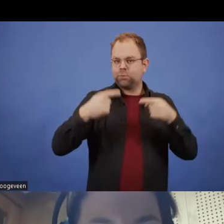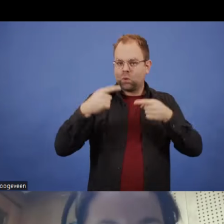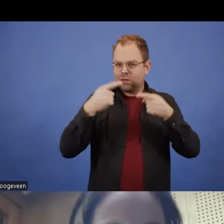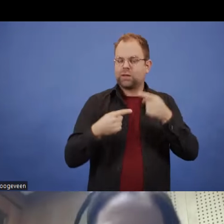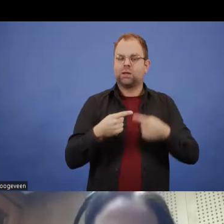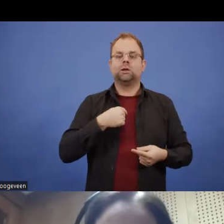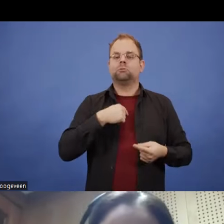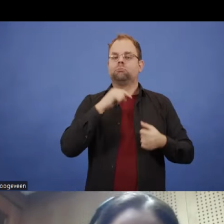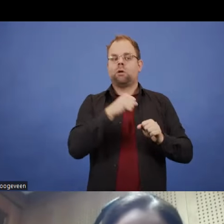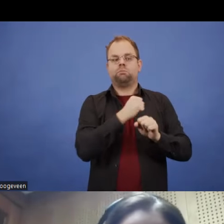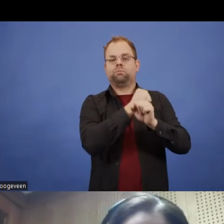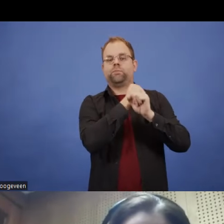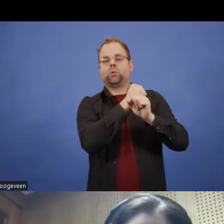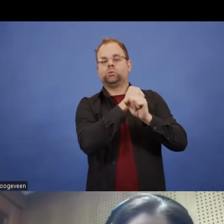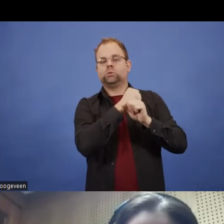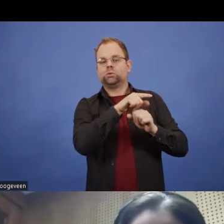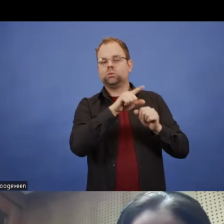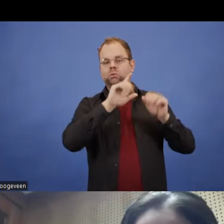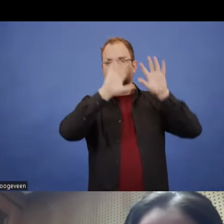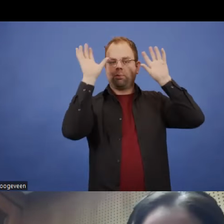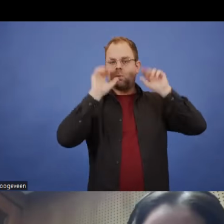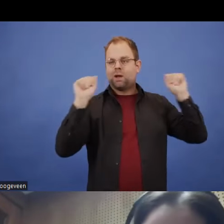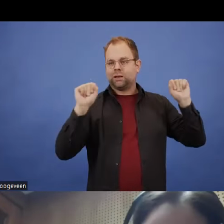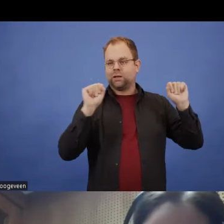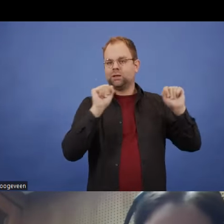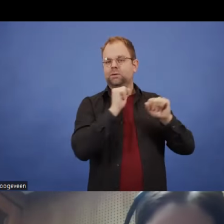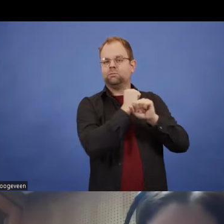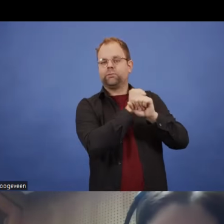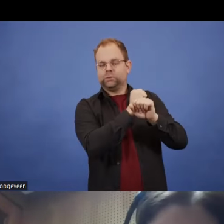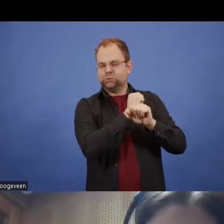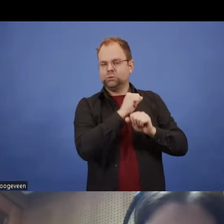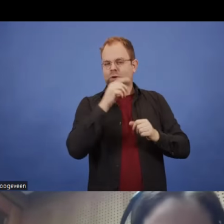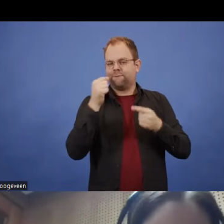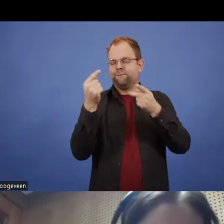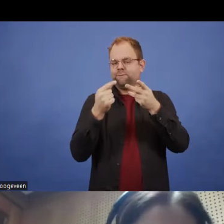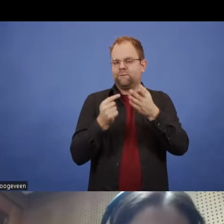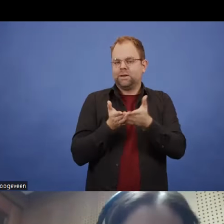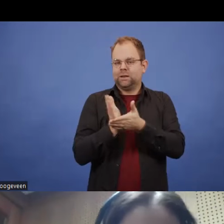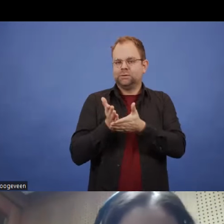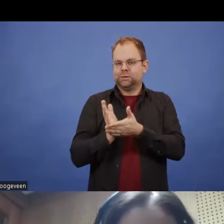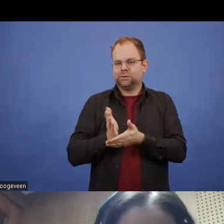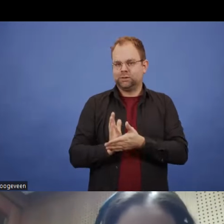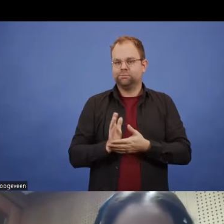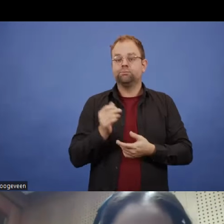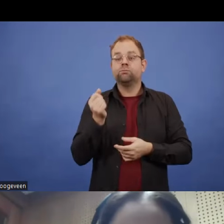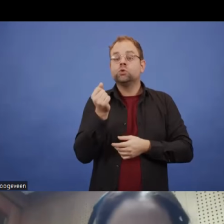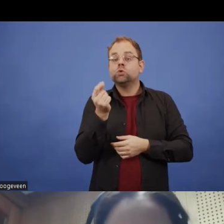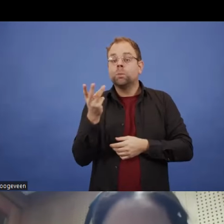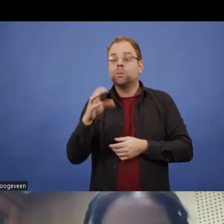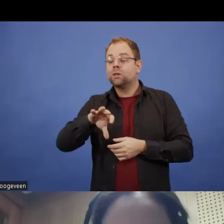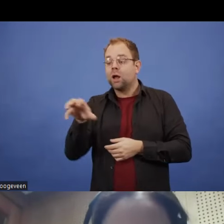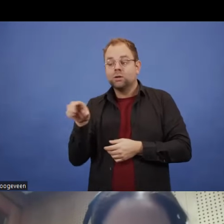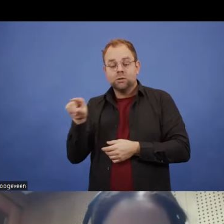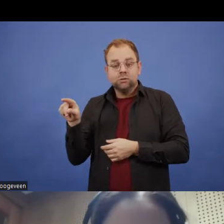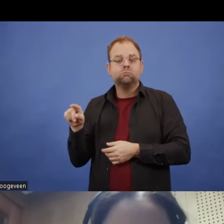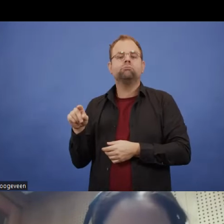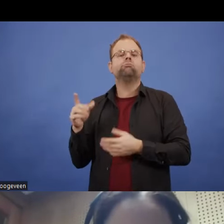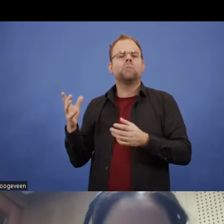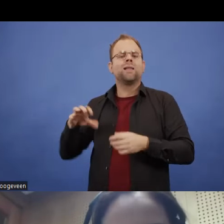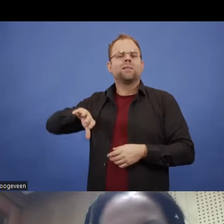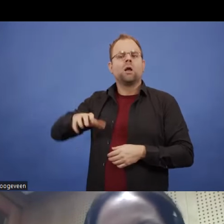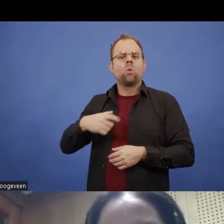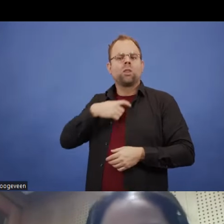And the right to citizenship or the right to nationality is a right in itself, but by